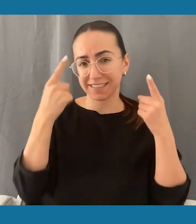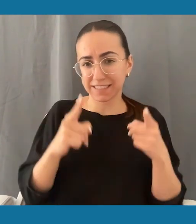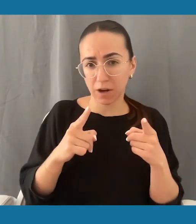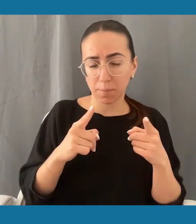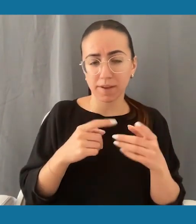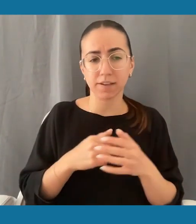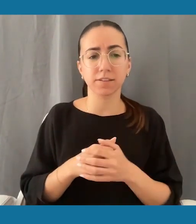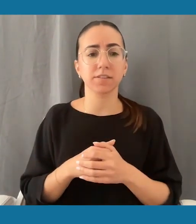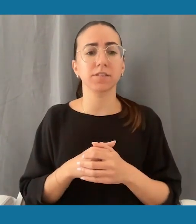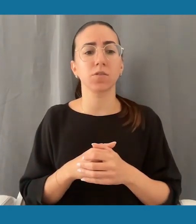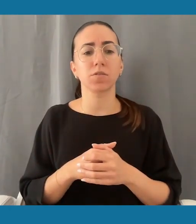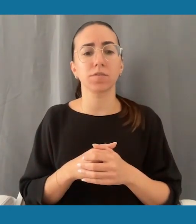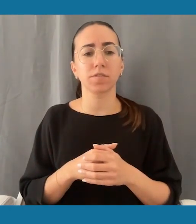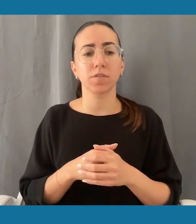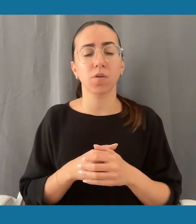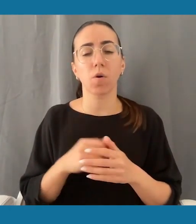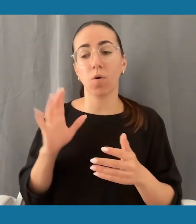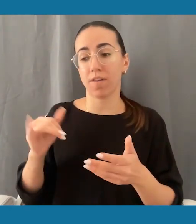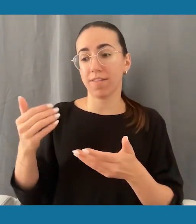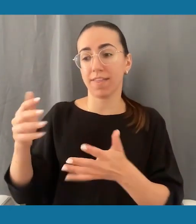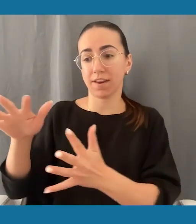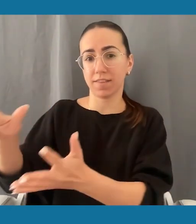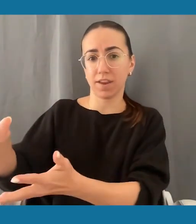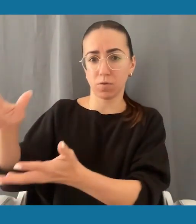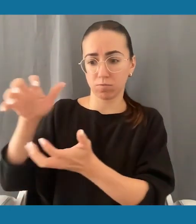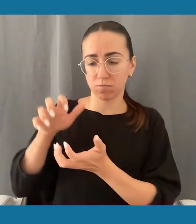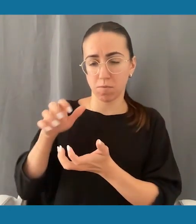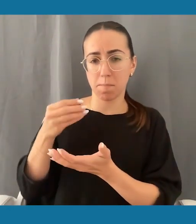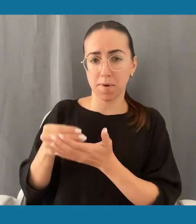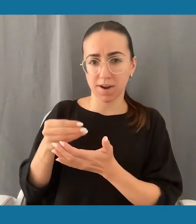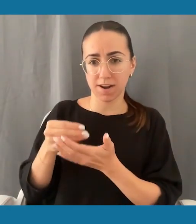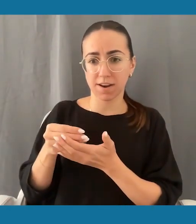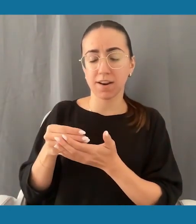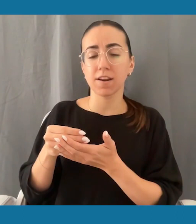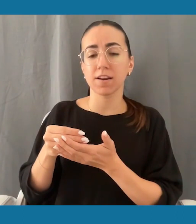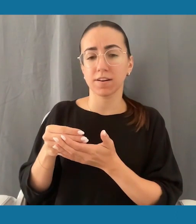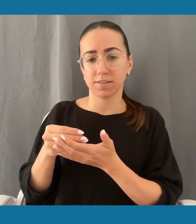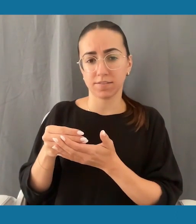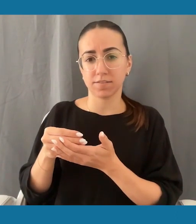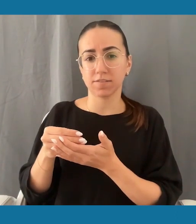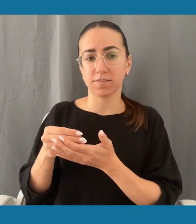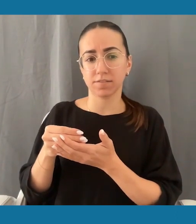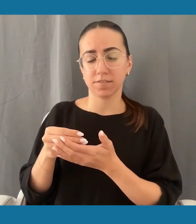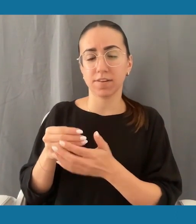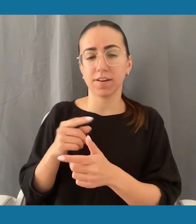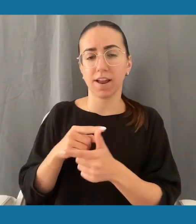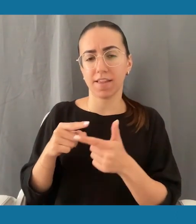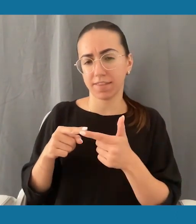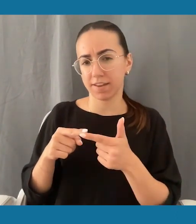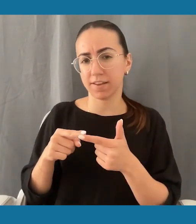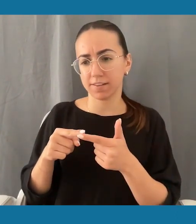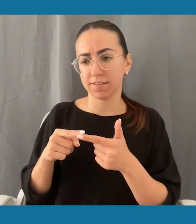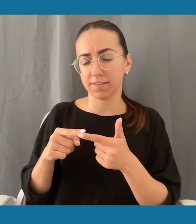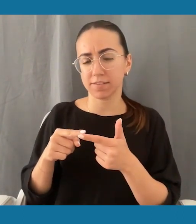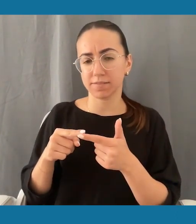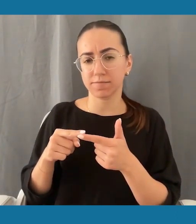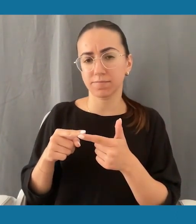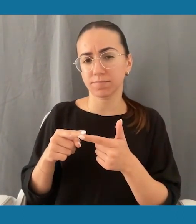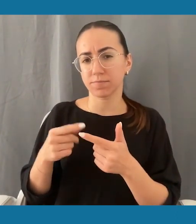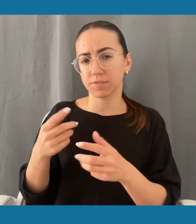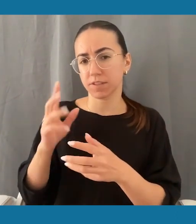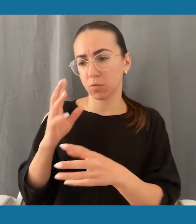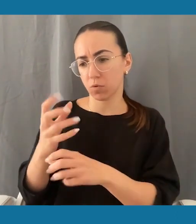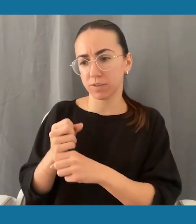award. This money will come into the hands of the person with a disability, thus disqualifying him or her from receiving